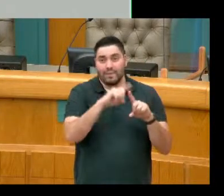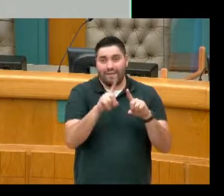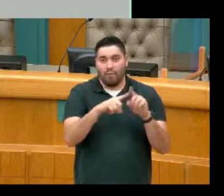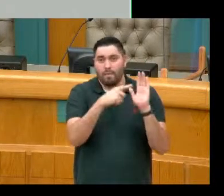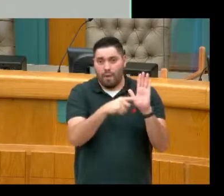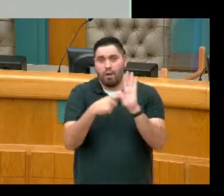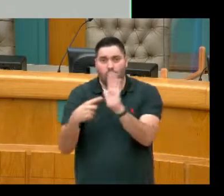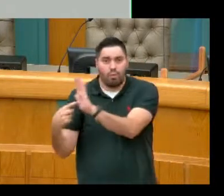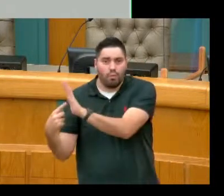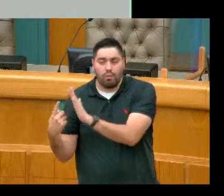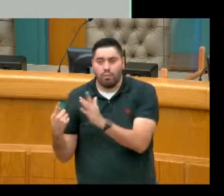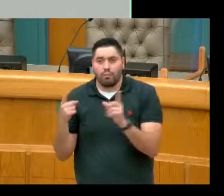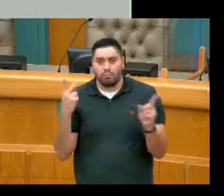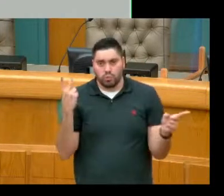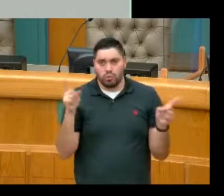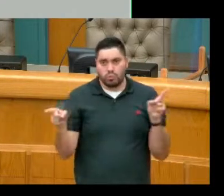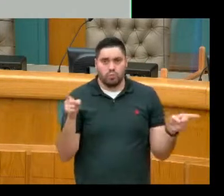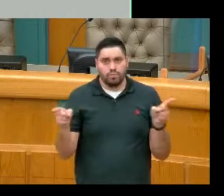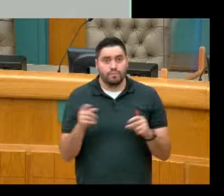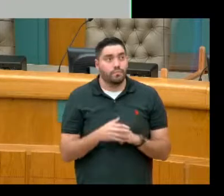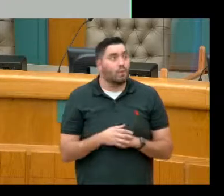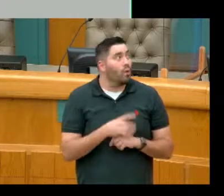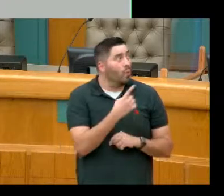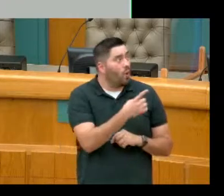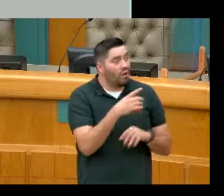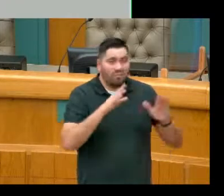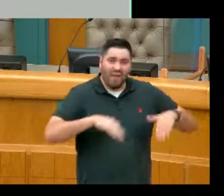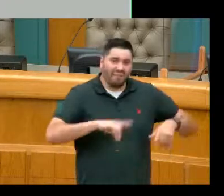and us trying to get the summer outbreak under control.